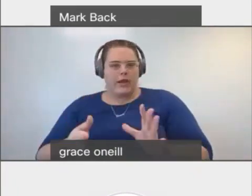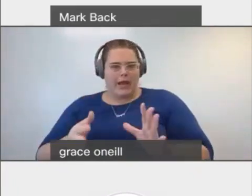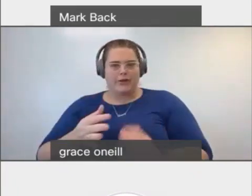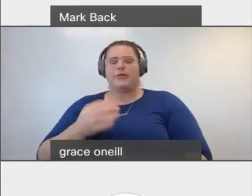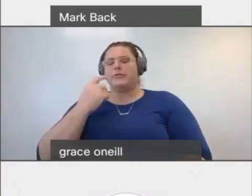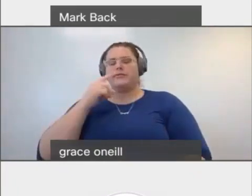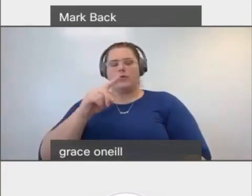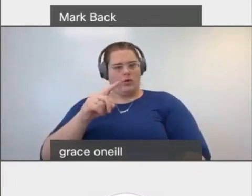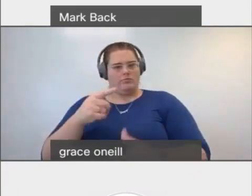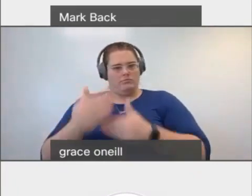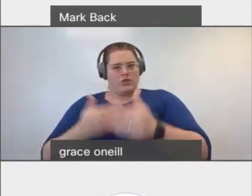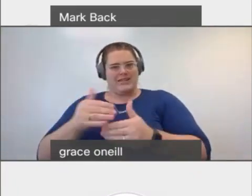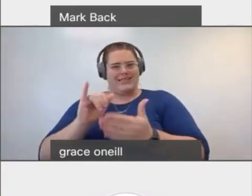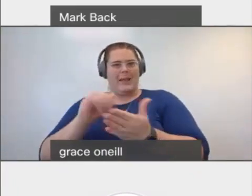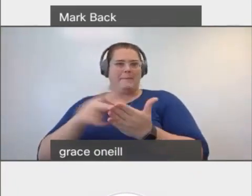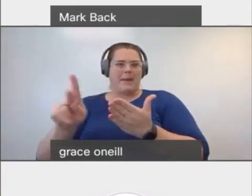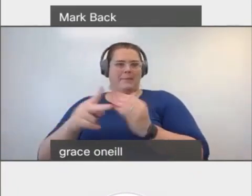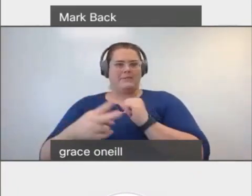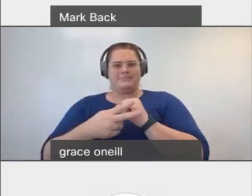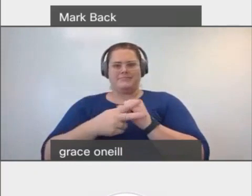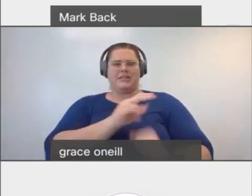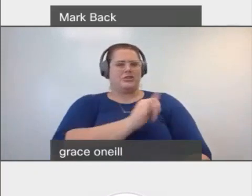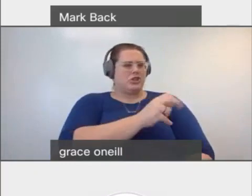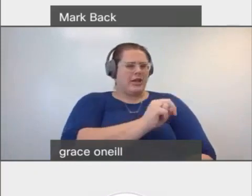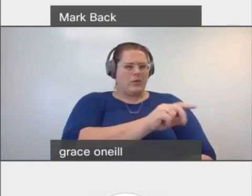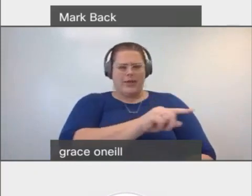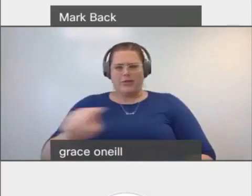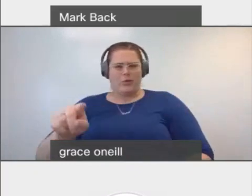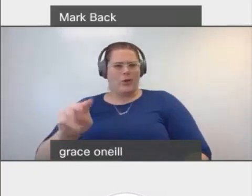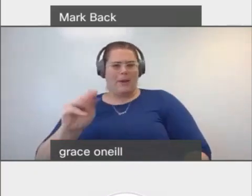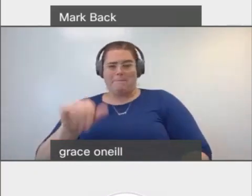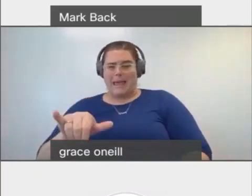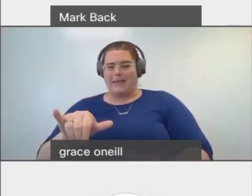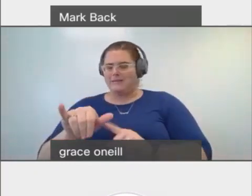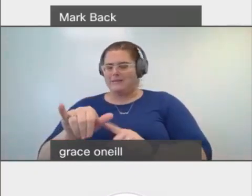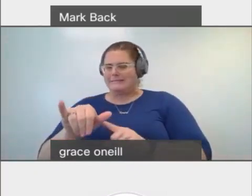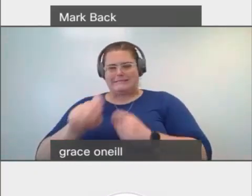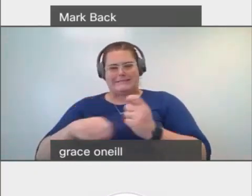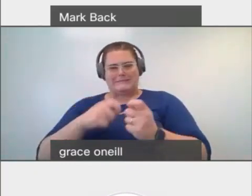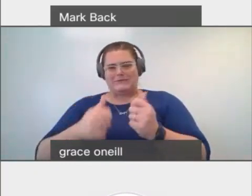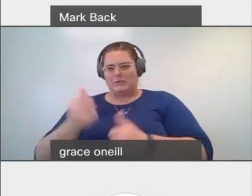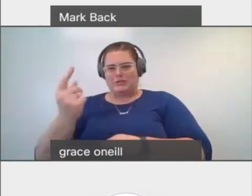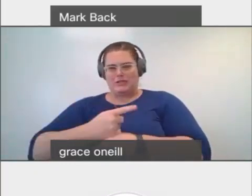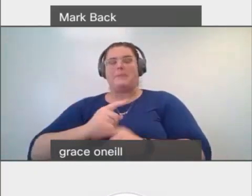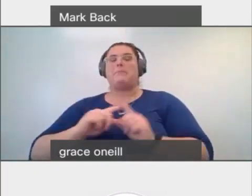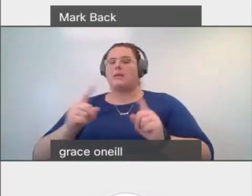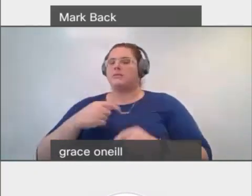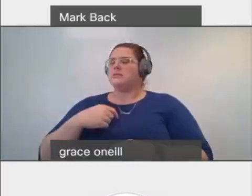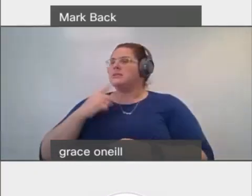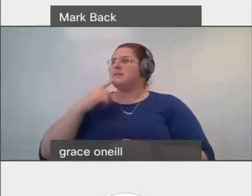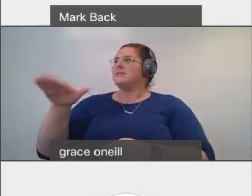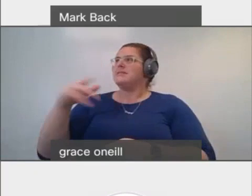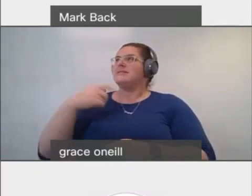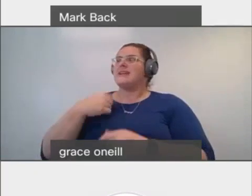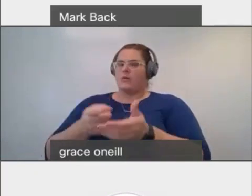through, I forget the date in May, but some date in May, I need for there to be an authorization consistent with the authorization